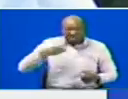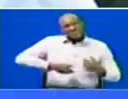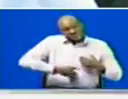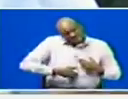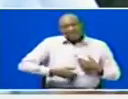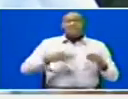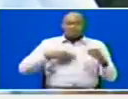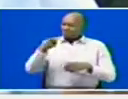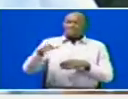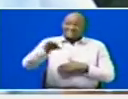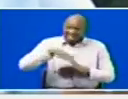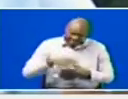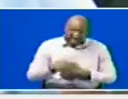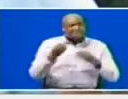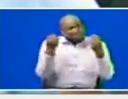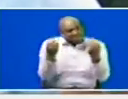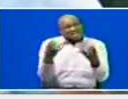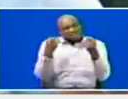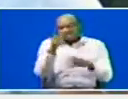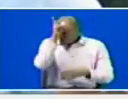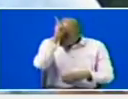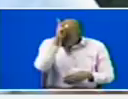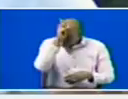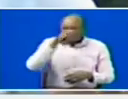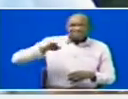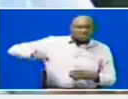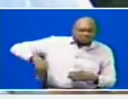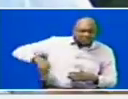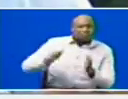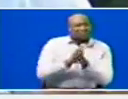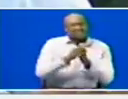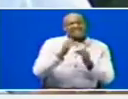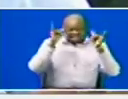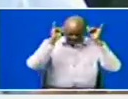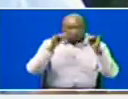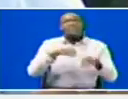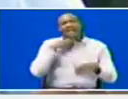the region lose thousands of goat, sheep and cattle.